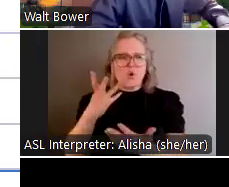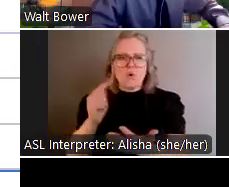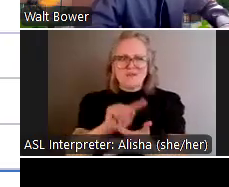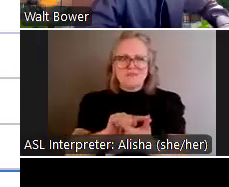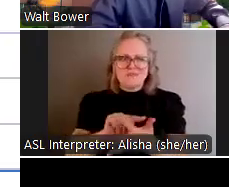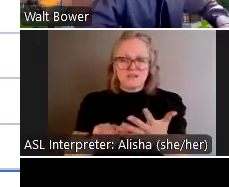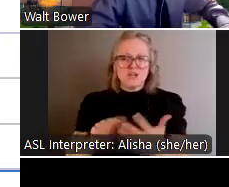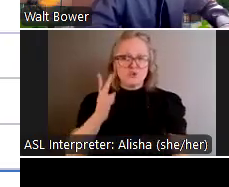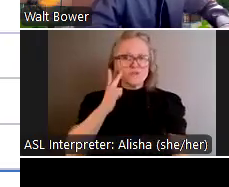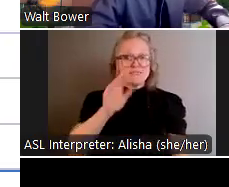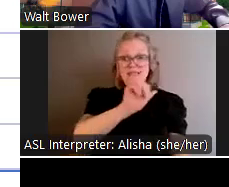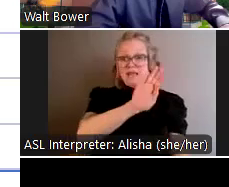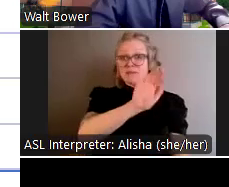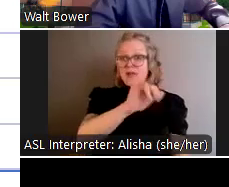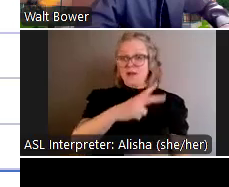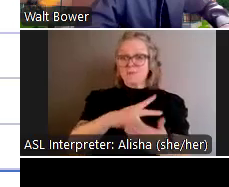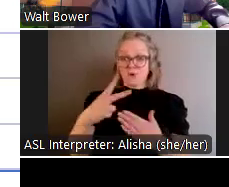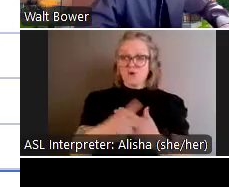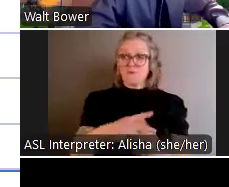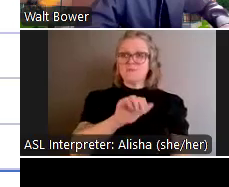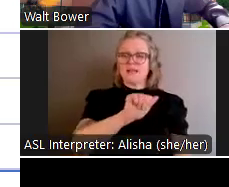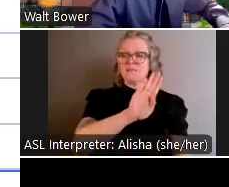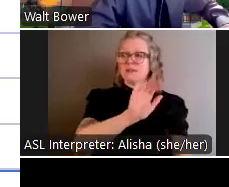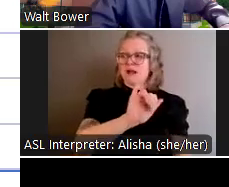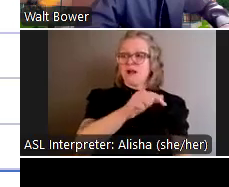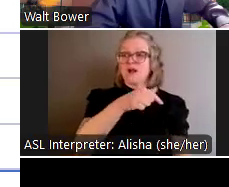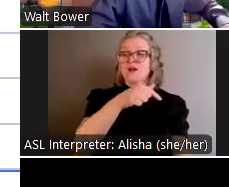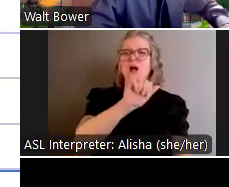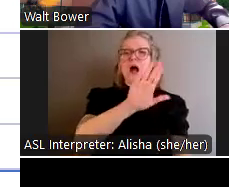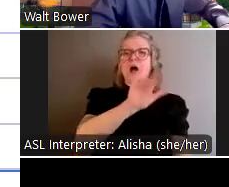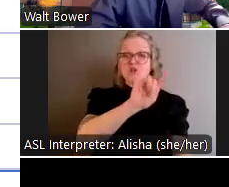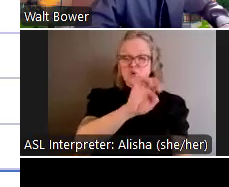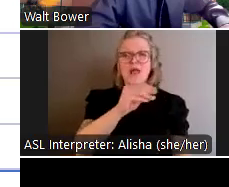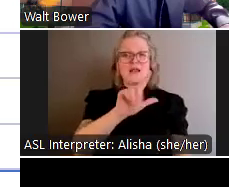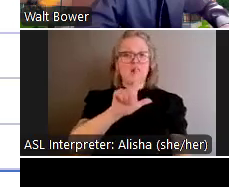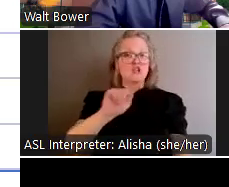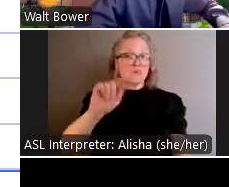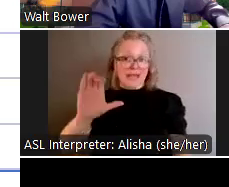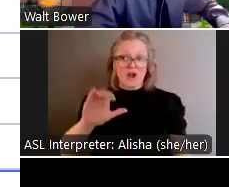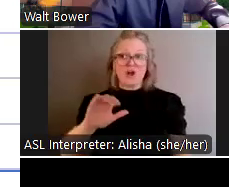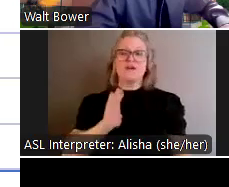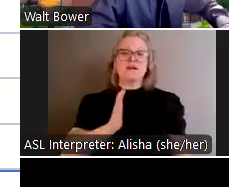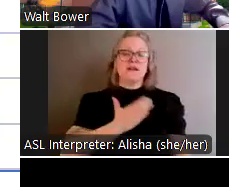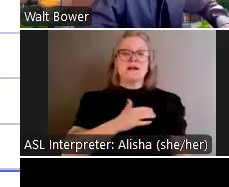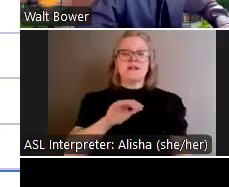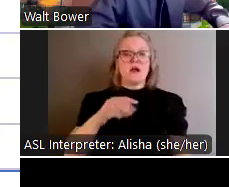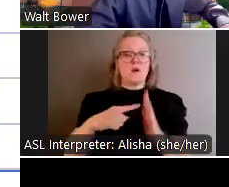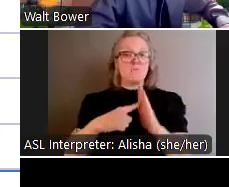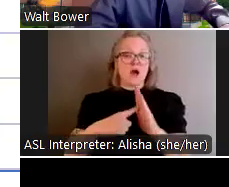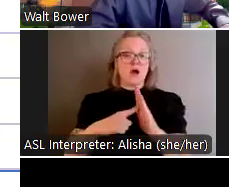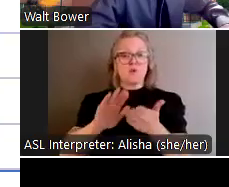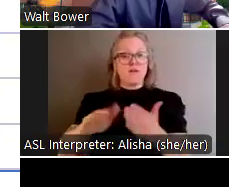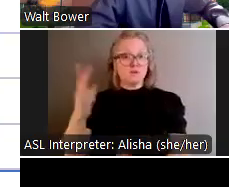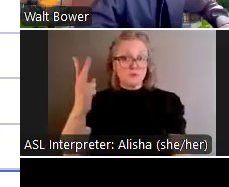our ABI program, so that's ABI Acute and ABI Long-Term Care, and our Model Waiver 2, the Department for Medicaid